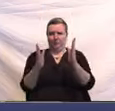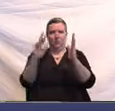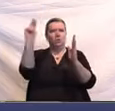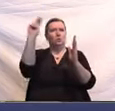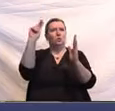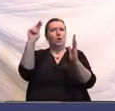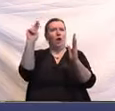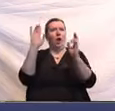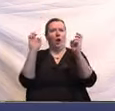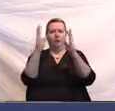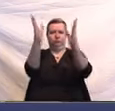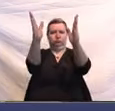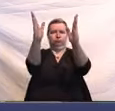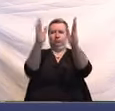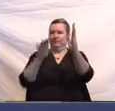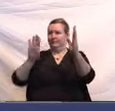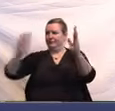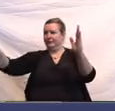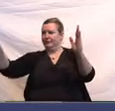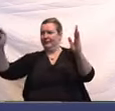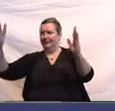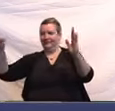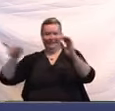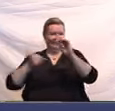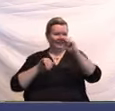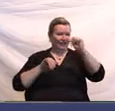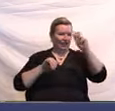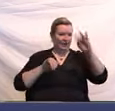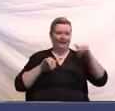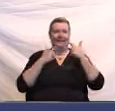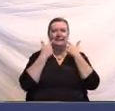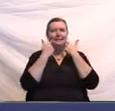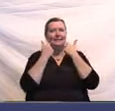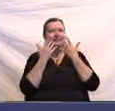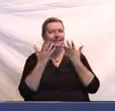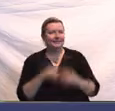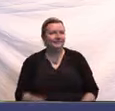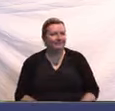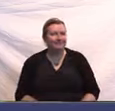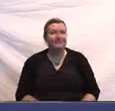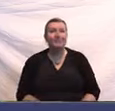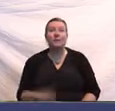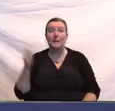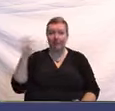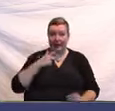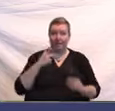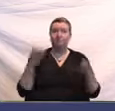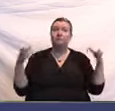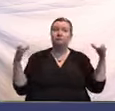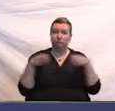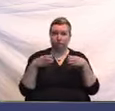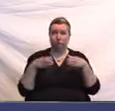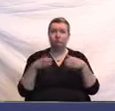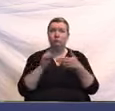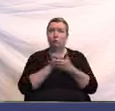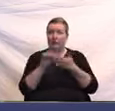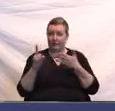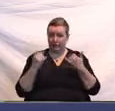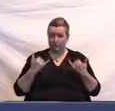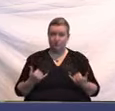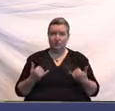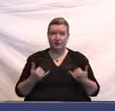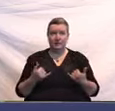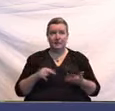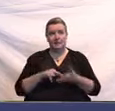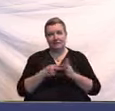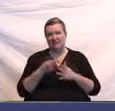the rhythm that we've got for now, which means we'll be back here a week from today, same time, same